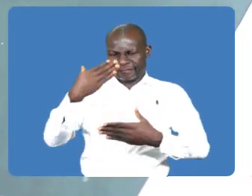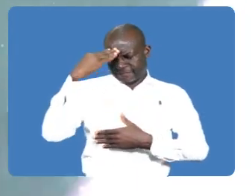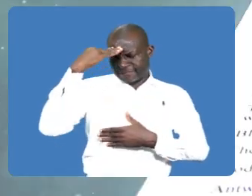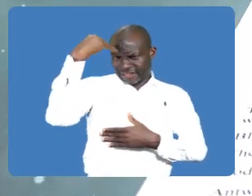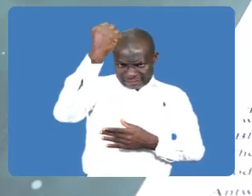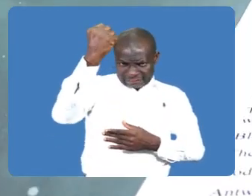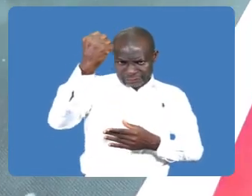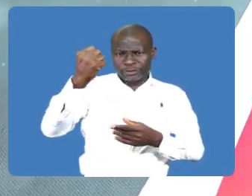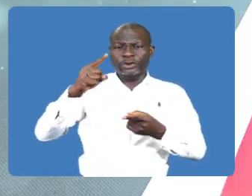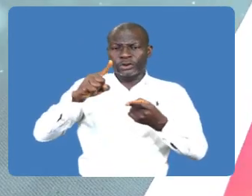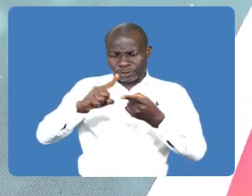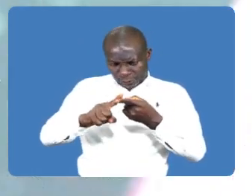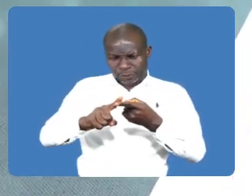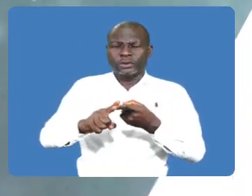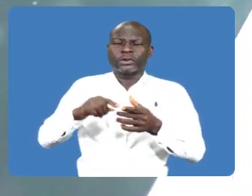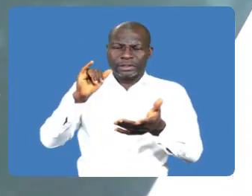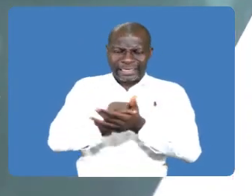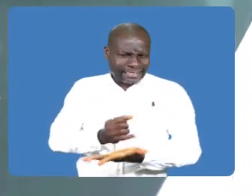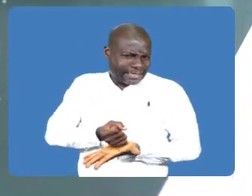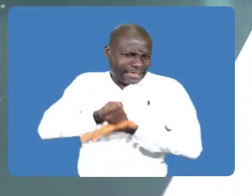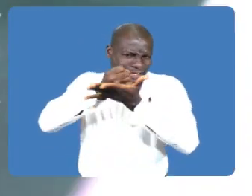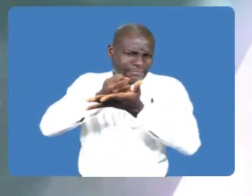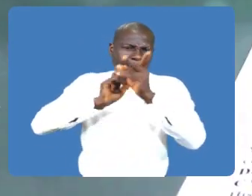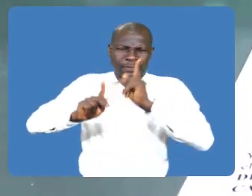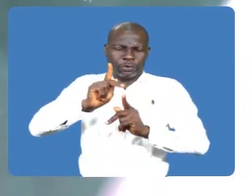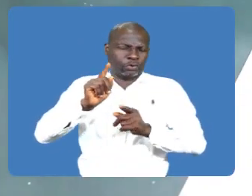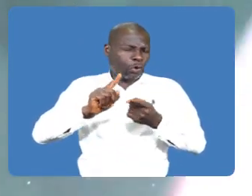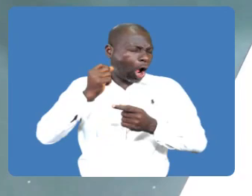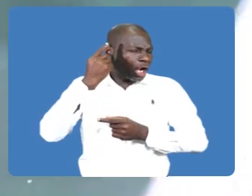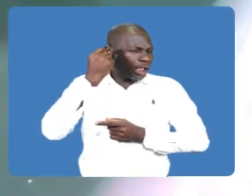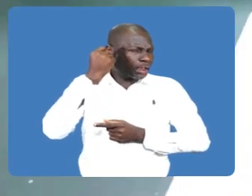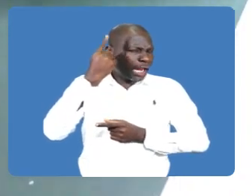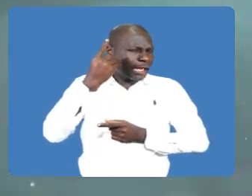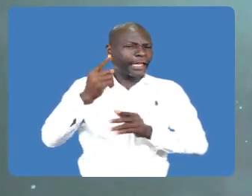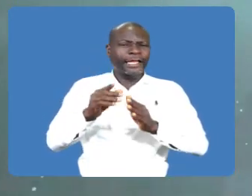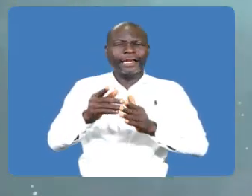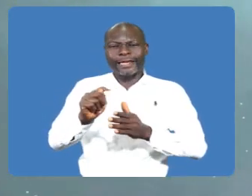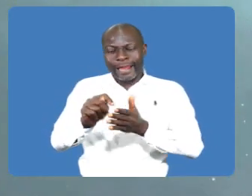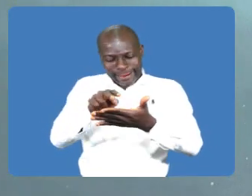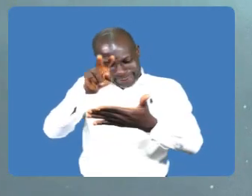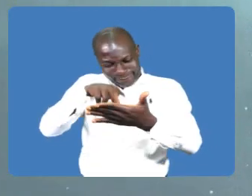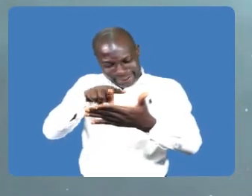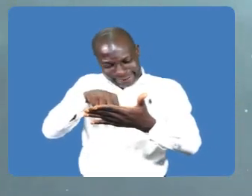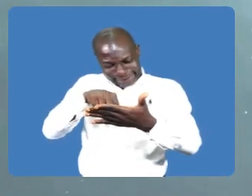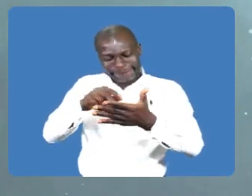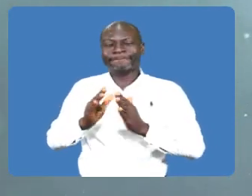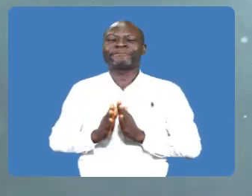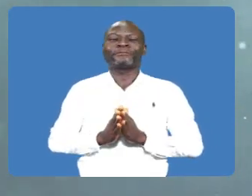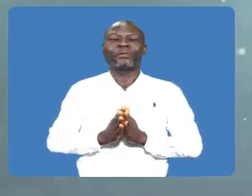the sense and helped the people to understand the